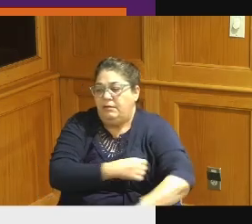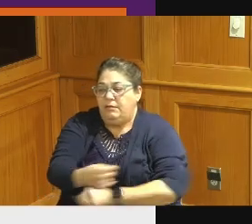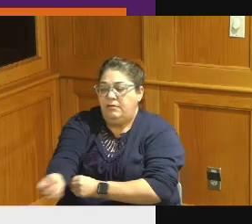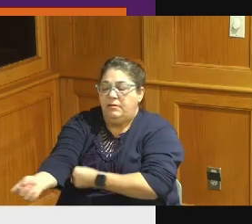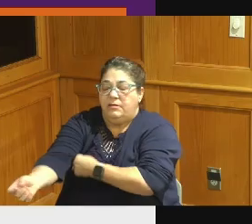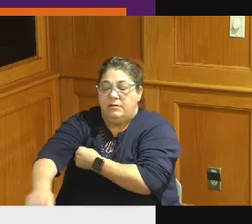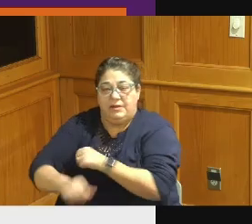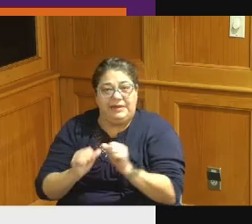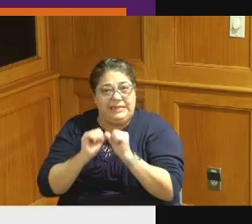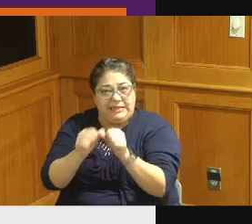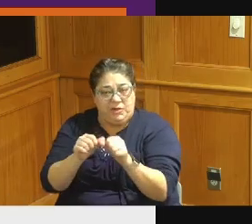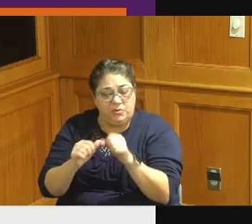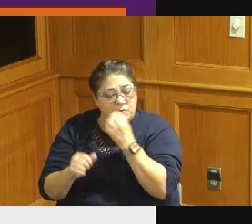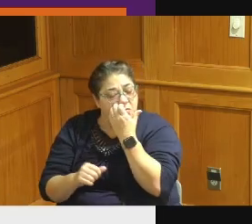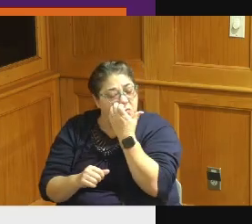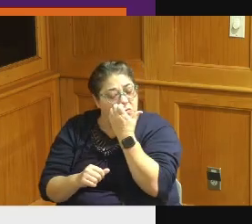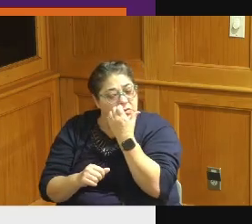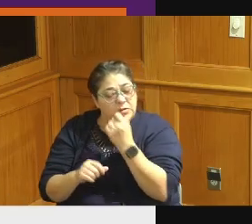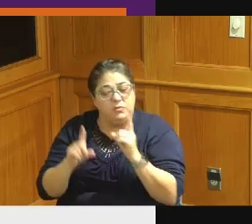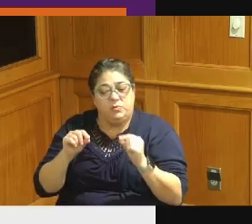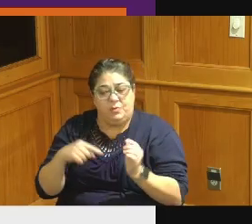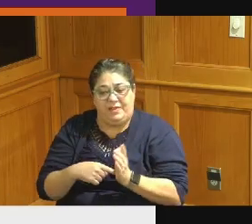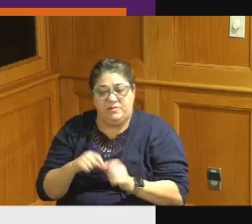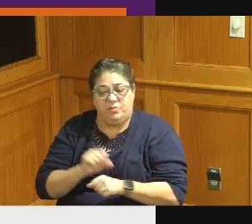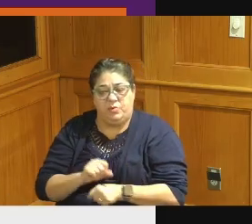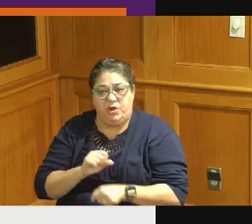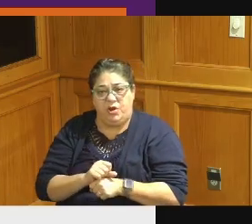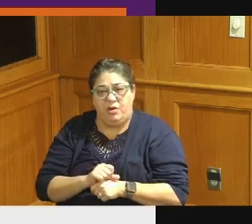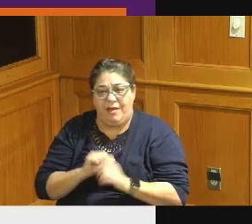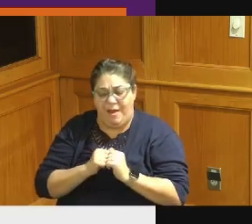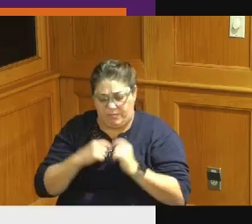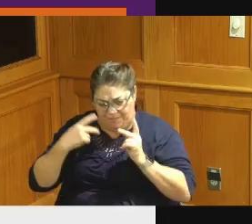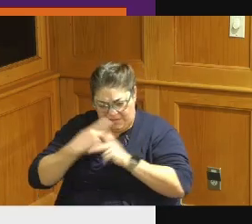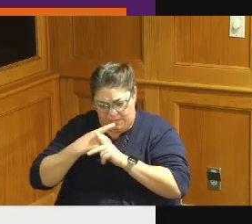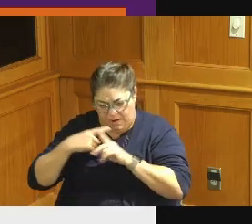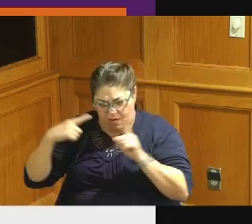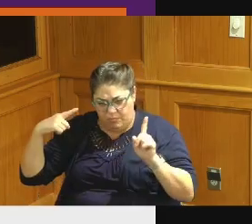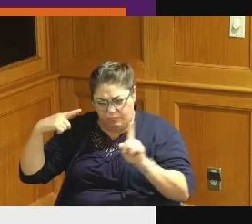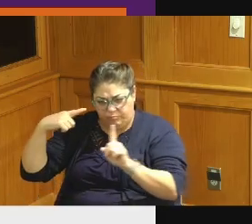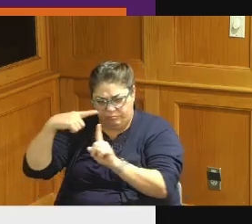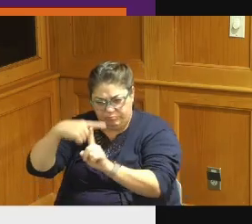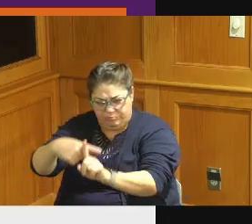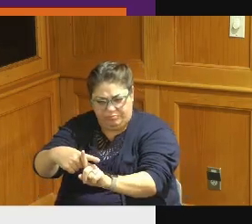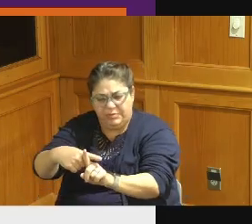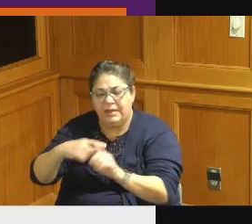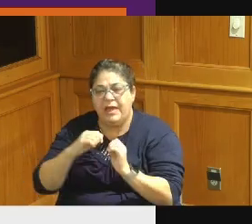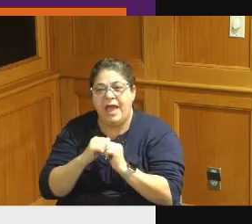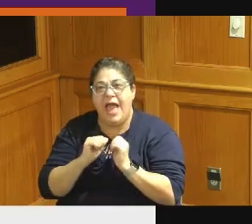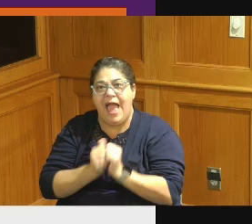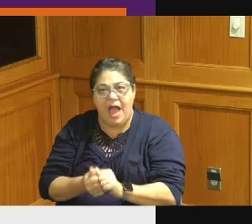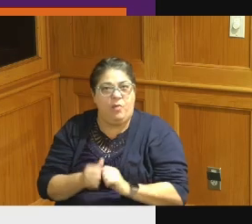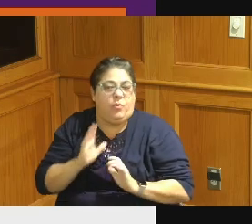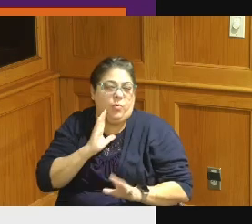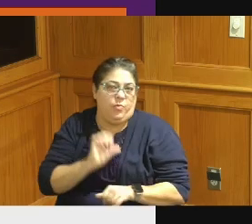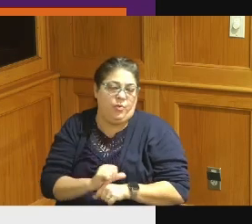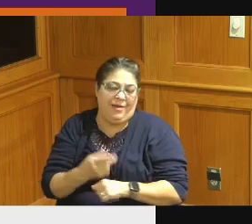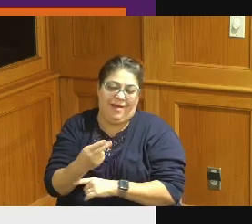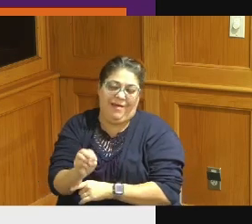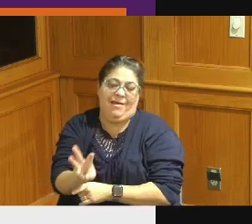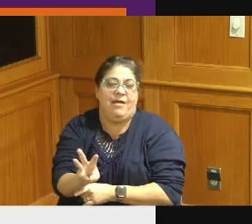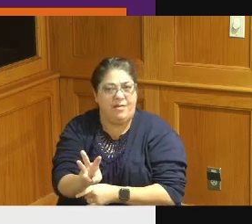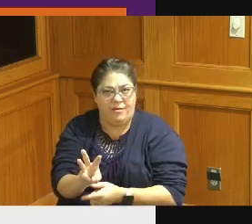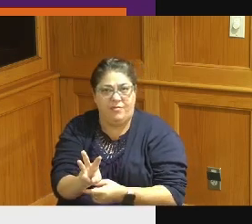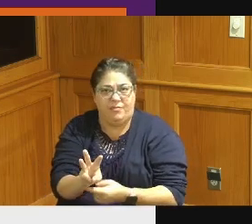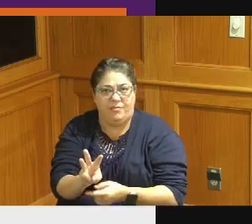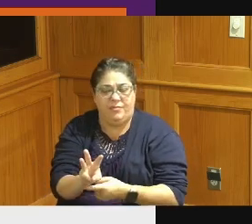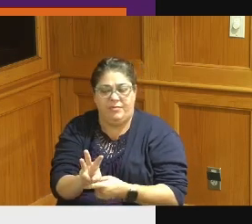And just continue to sort of do the work we're doing around refining how will this work. And while it's not a project, I